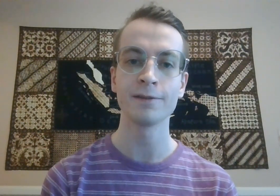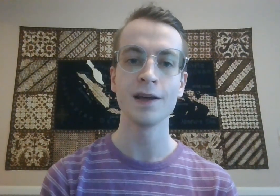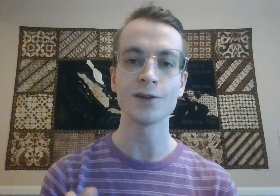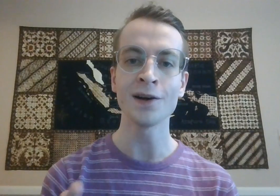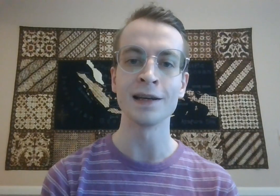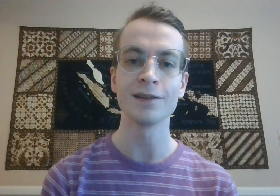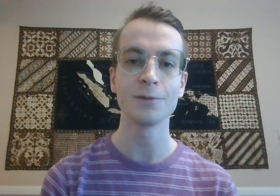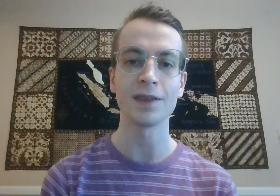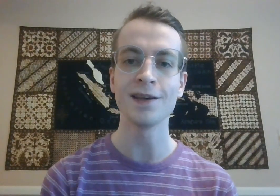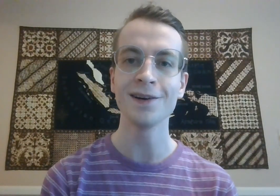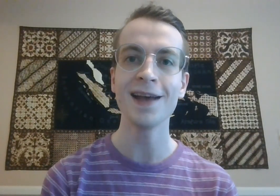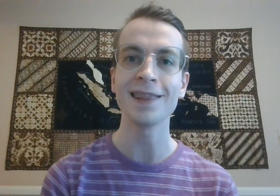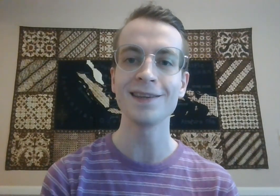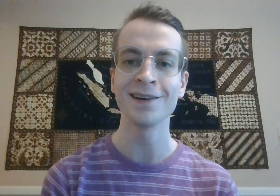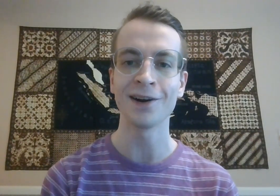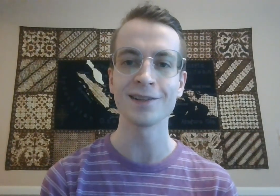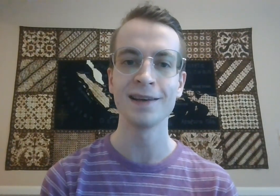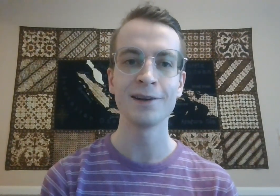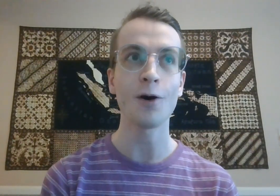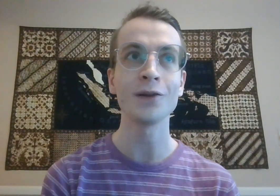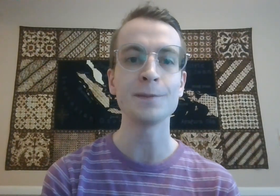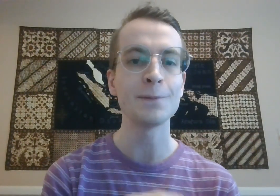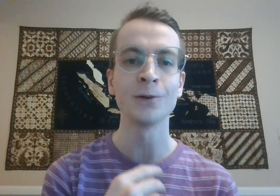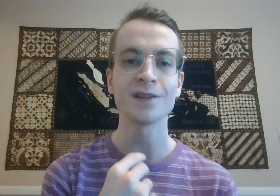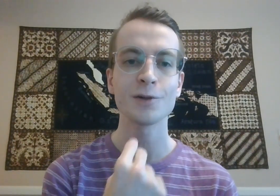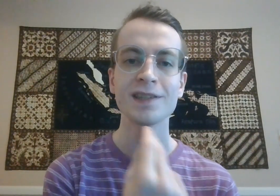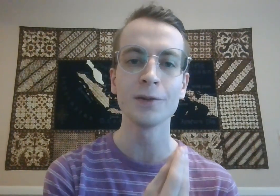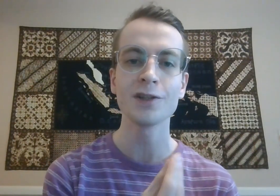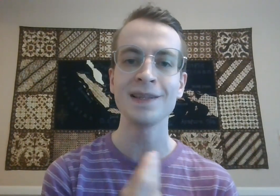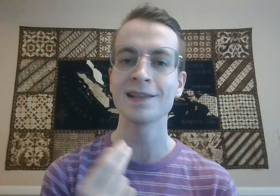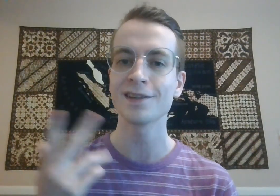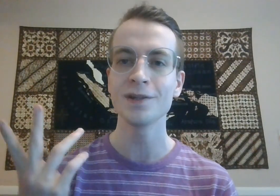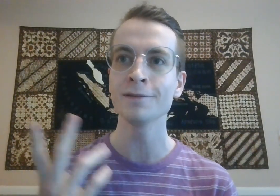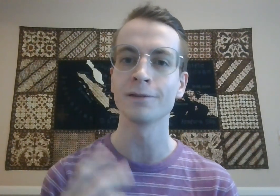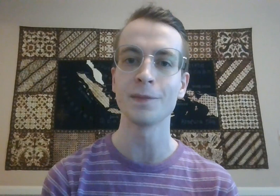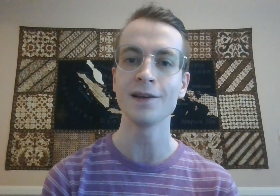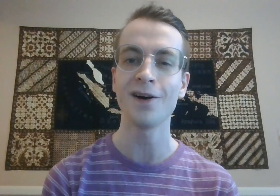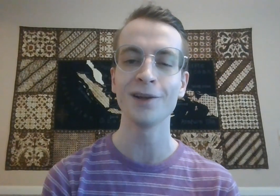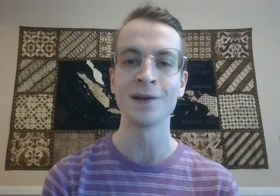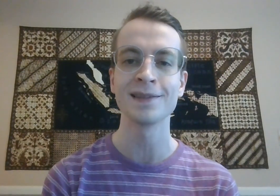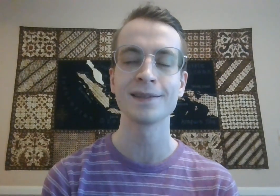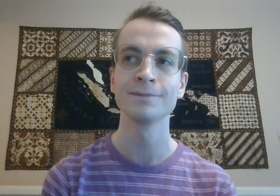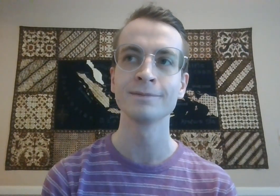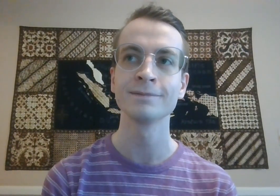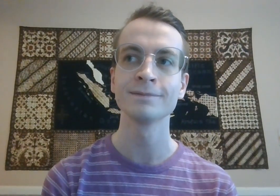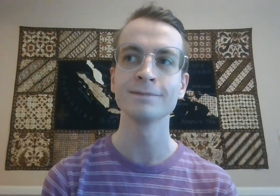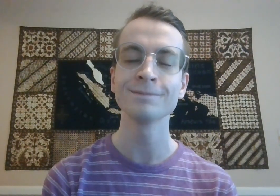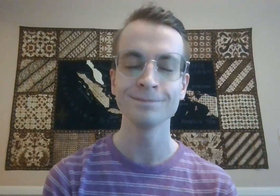myself talking with the young and the young at heart, all these people so similar to me and so different from me all at once.